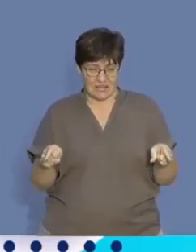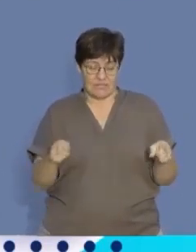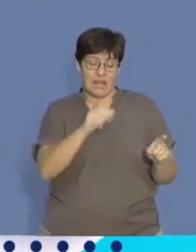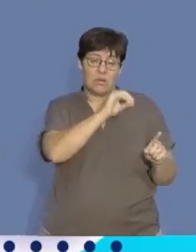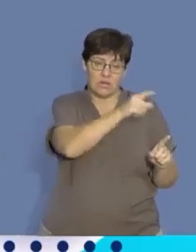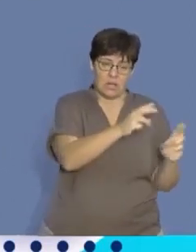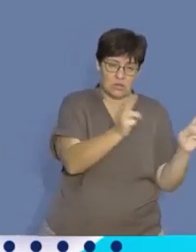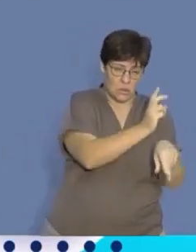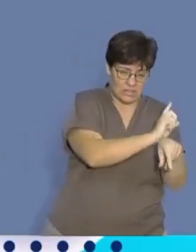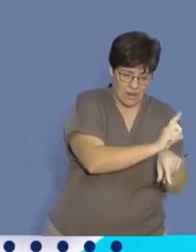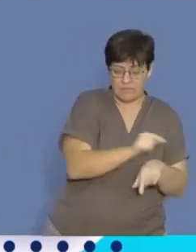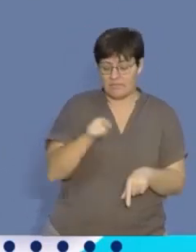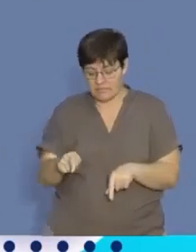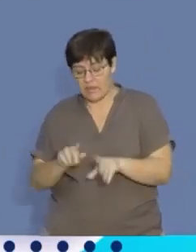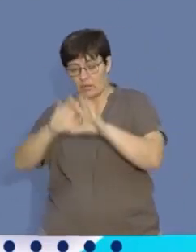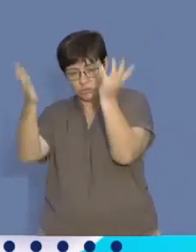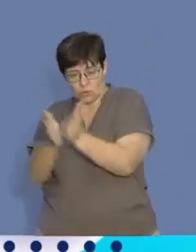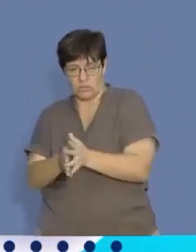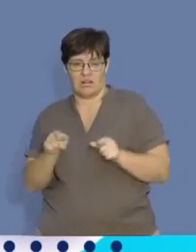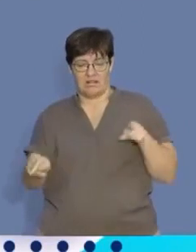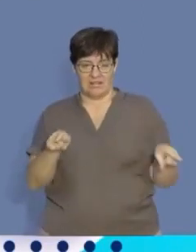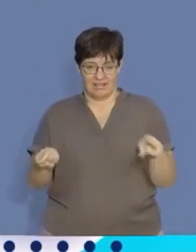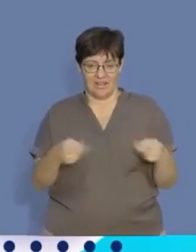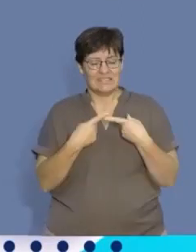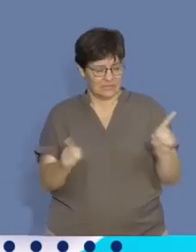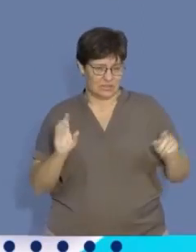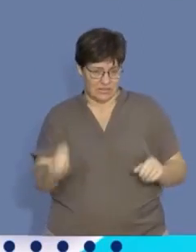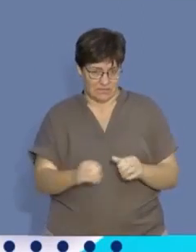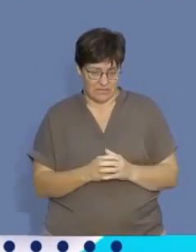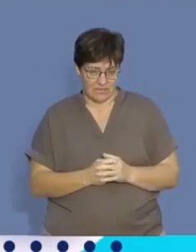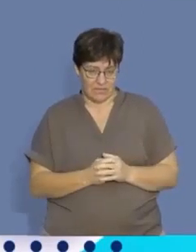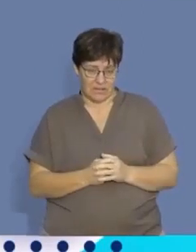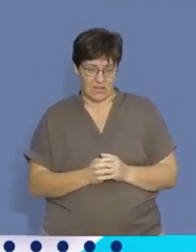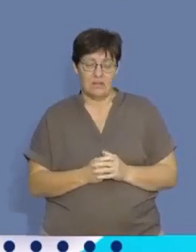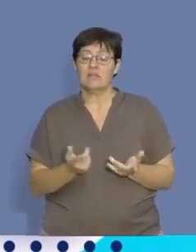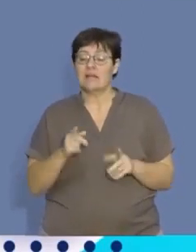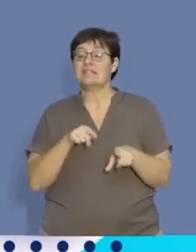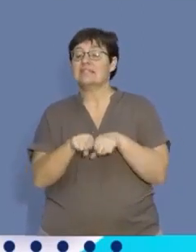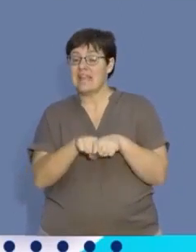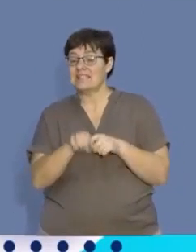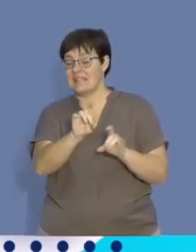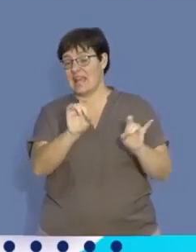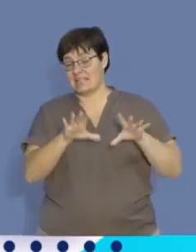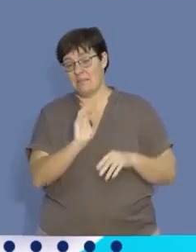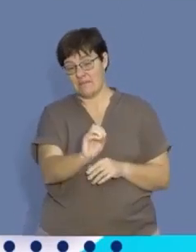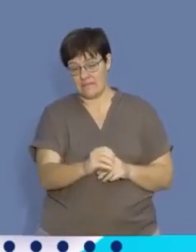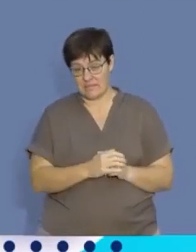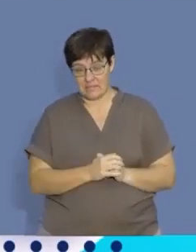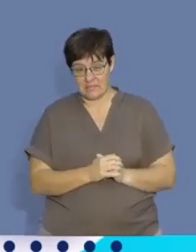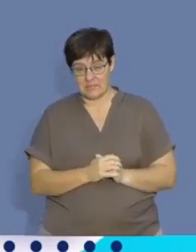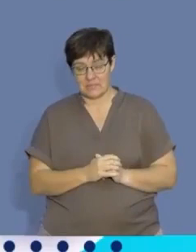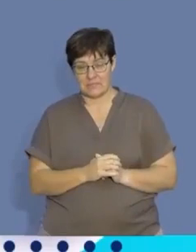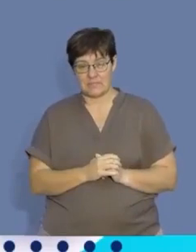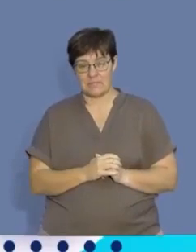two, liquidity and solvency. There is a difference, and often this is tested in your